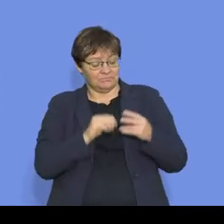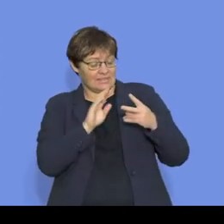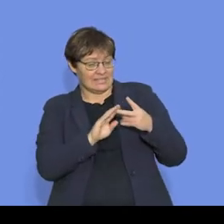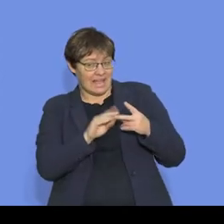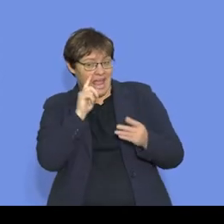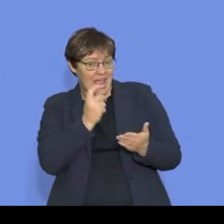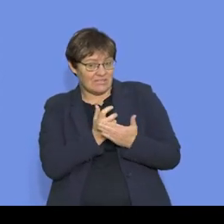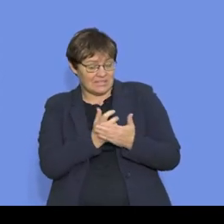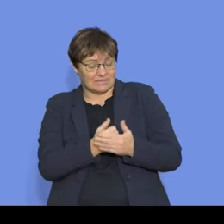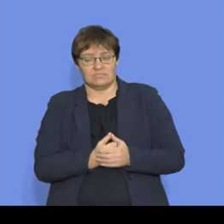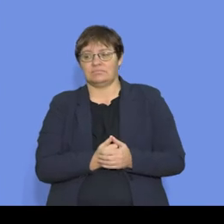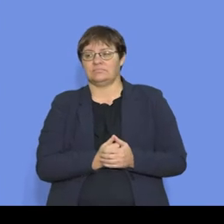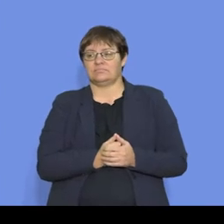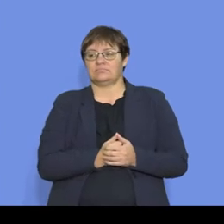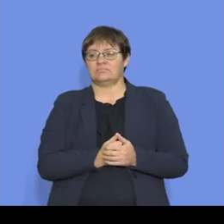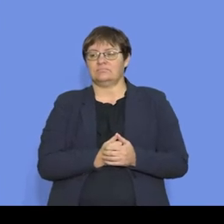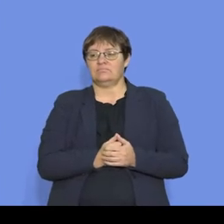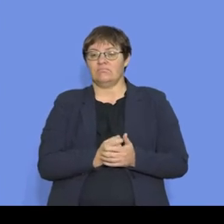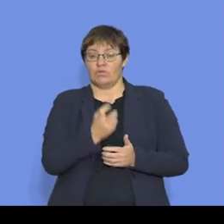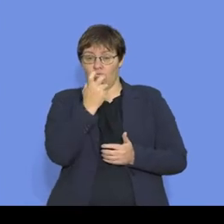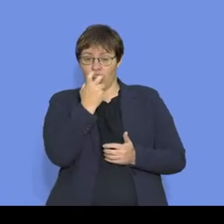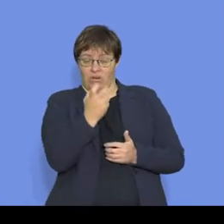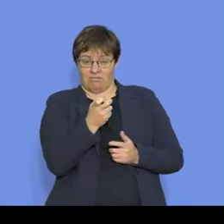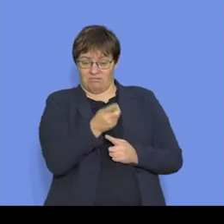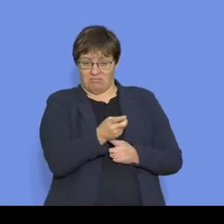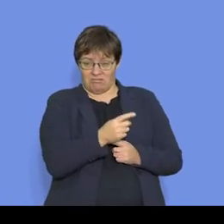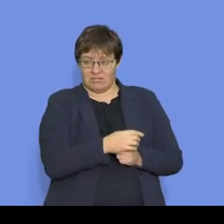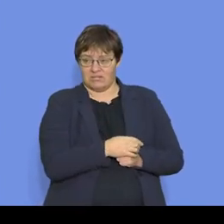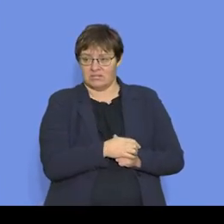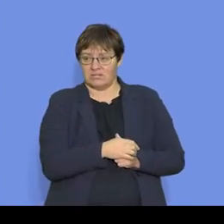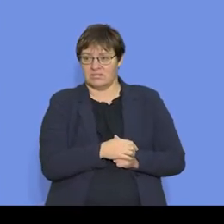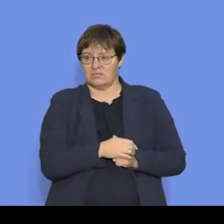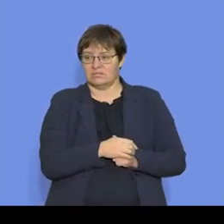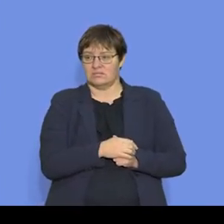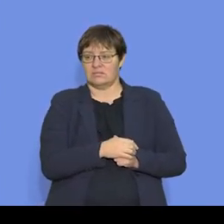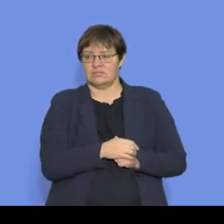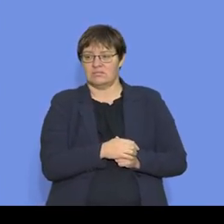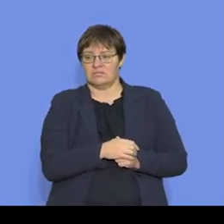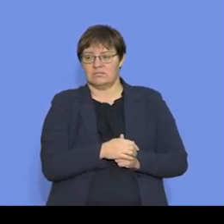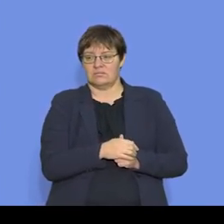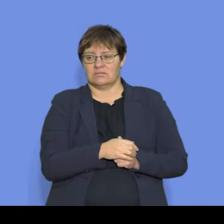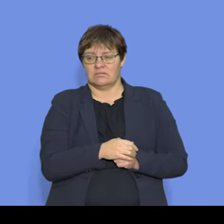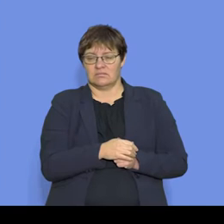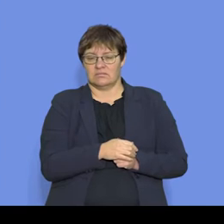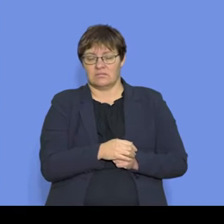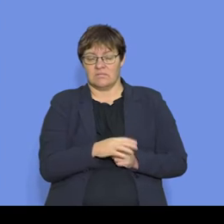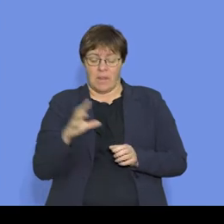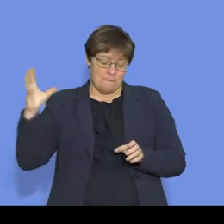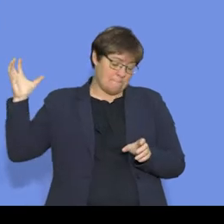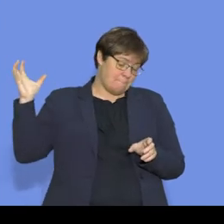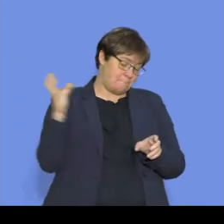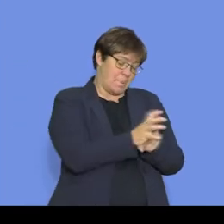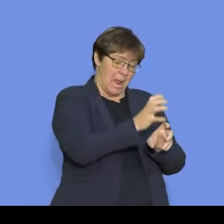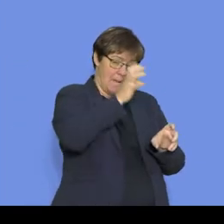Another piece of evidence is this is the rock from underneath the